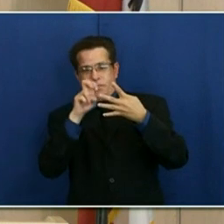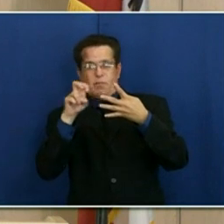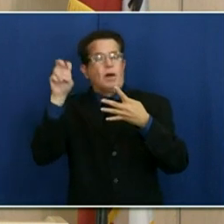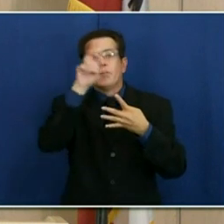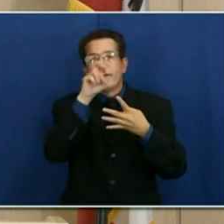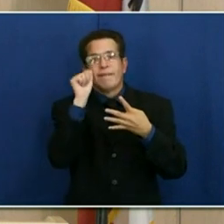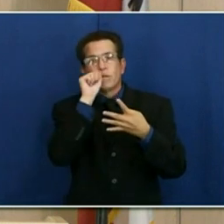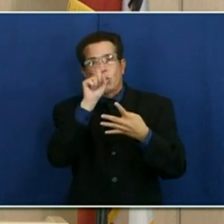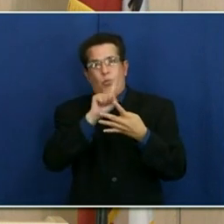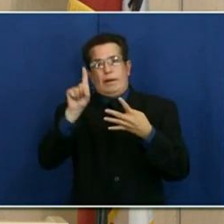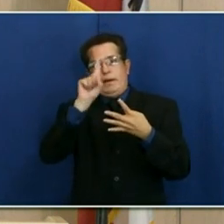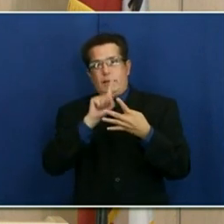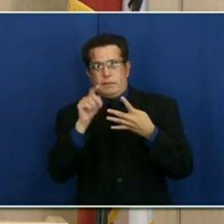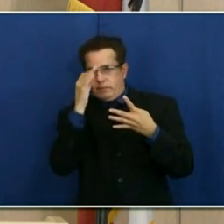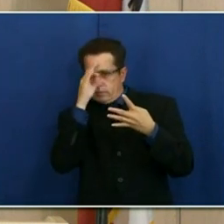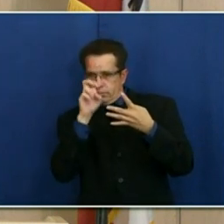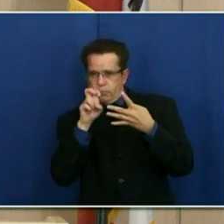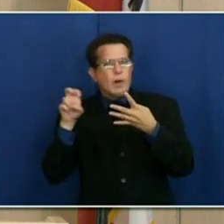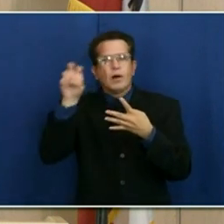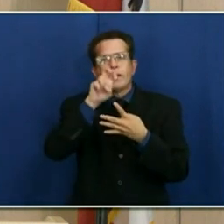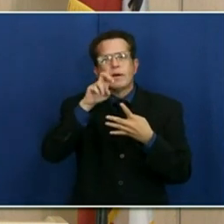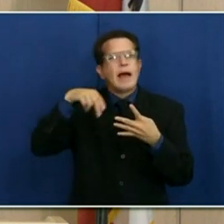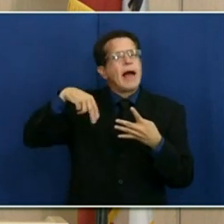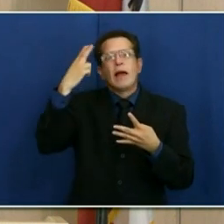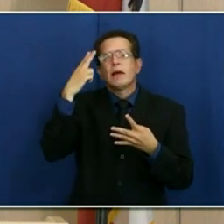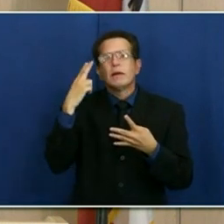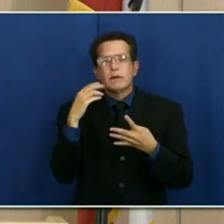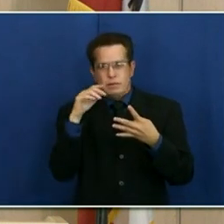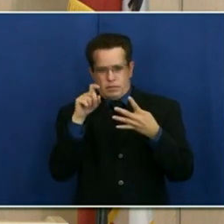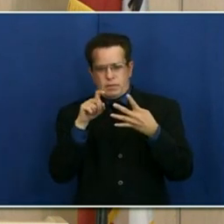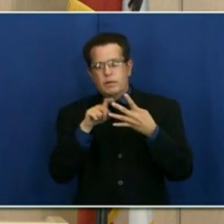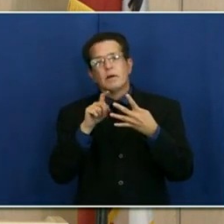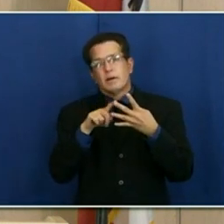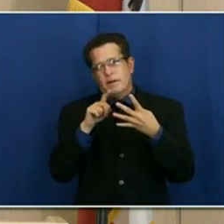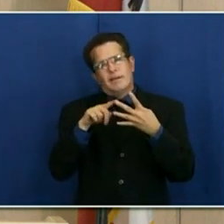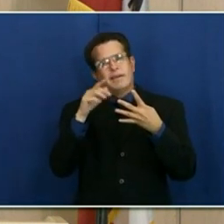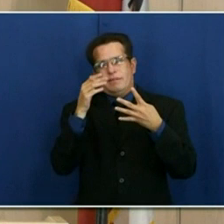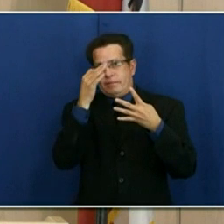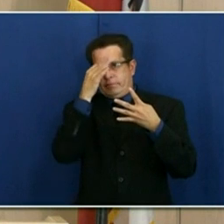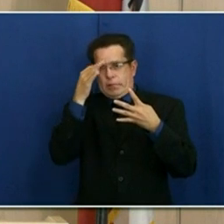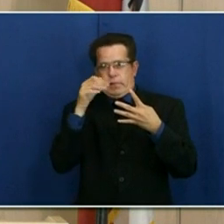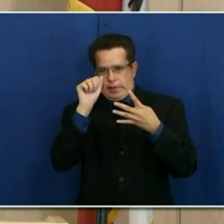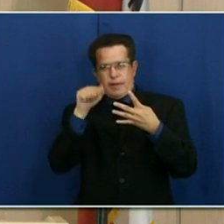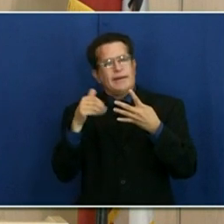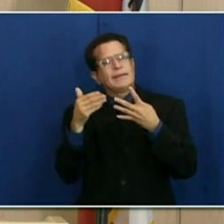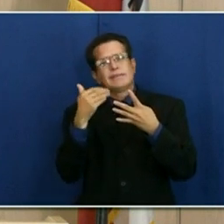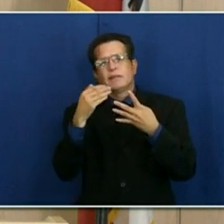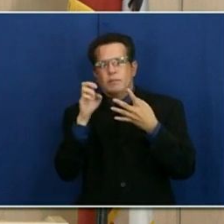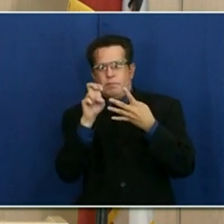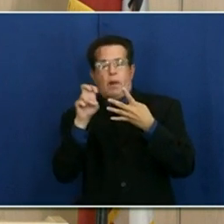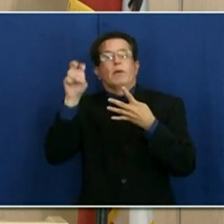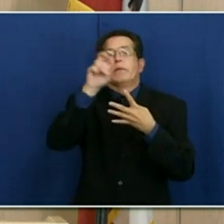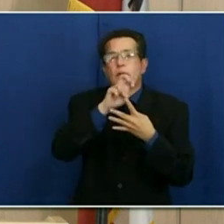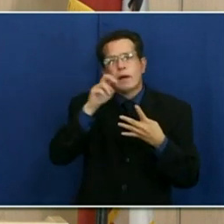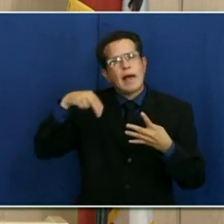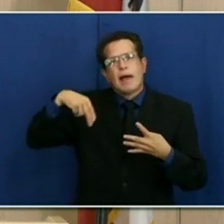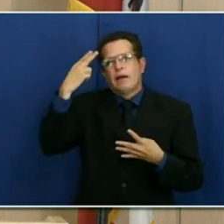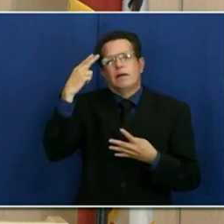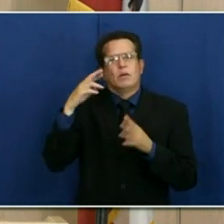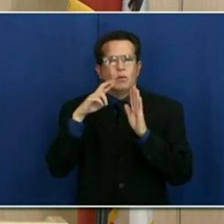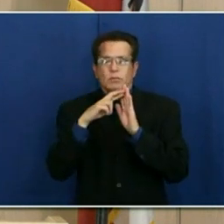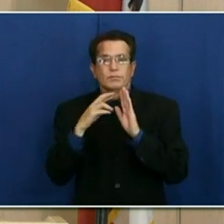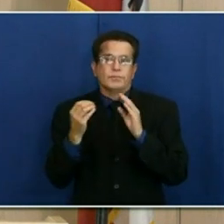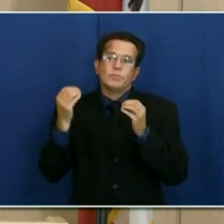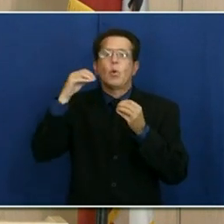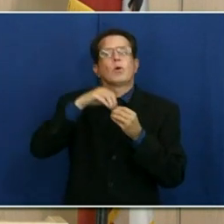each tier each week, even what seems like modest increases can be enough to tip you over. And so that jump, again, if you go